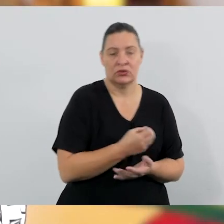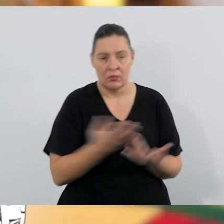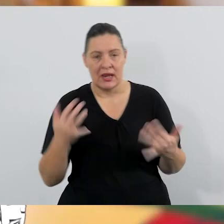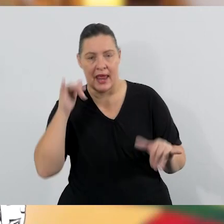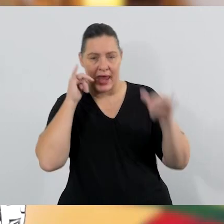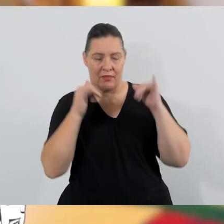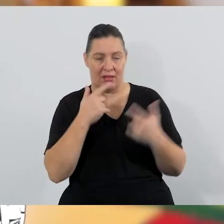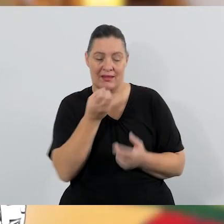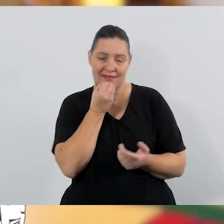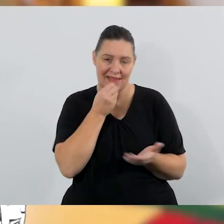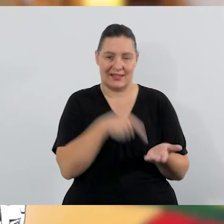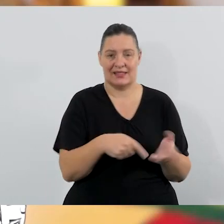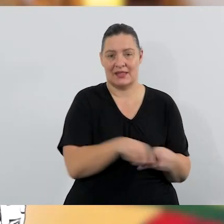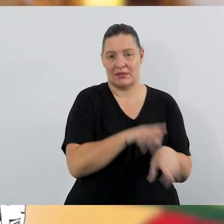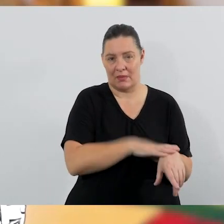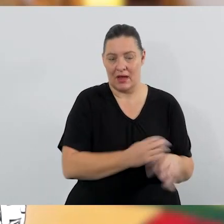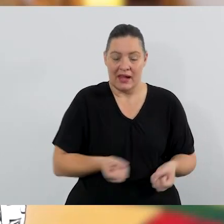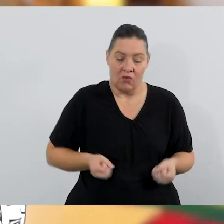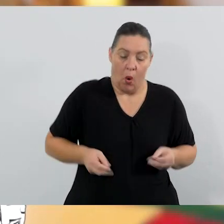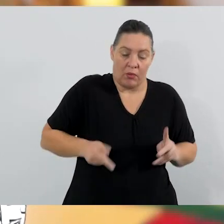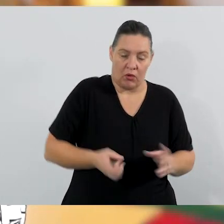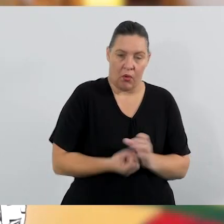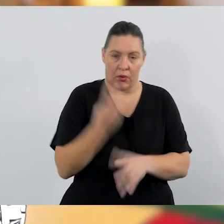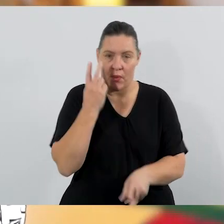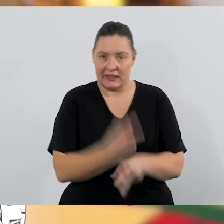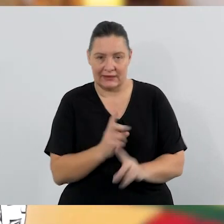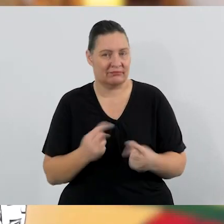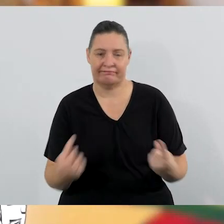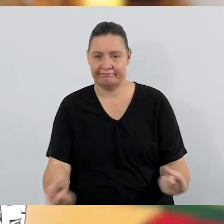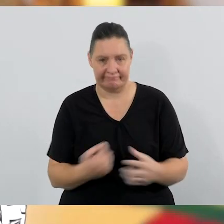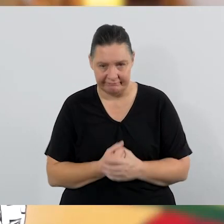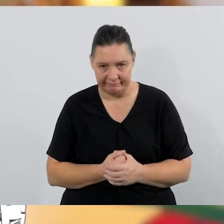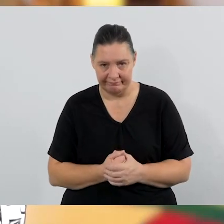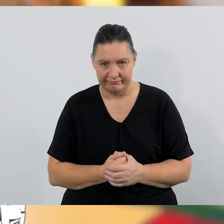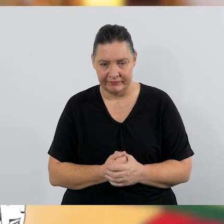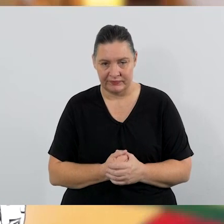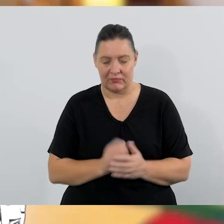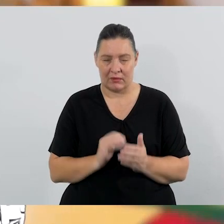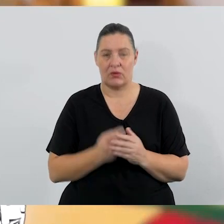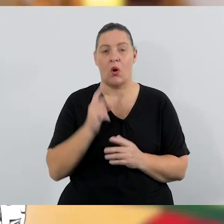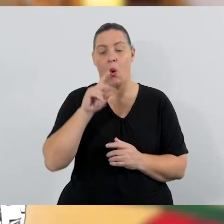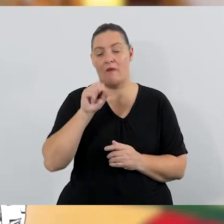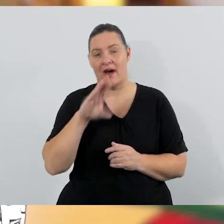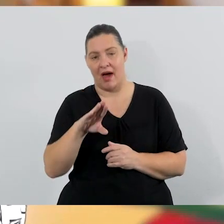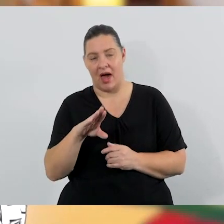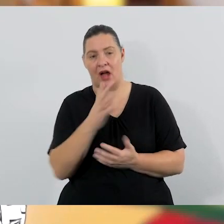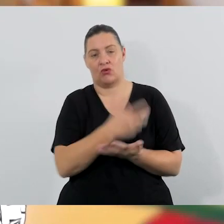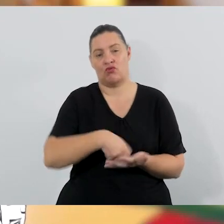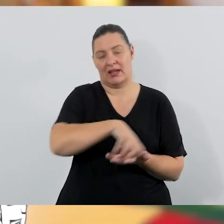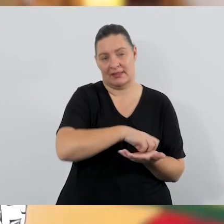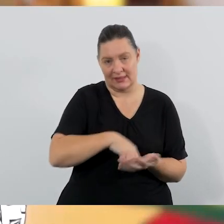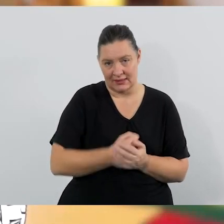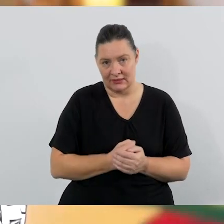of animals that are eating it at the same time and not giving it enough time to regrow. That is overgrazing. So we end up not